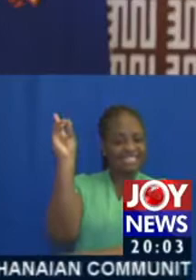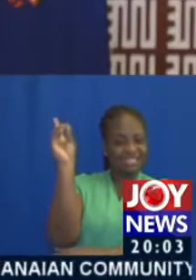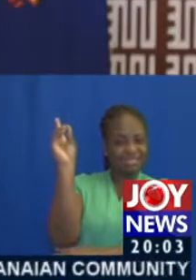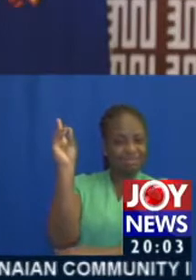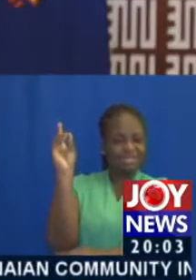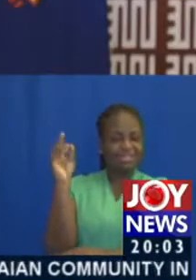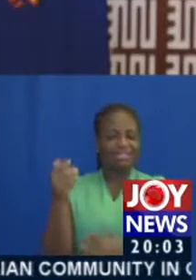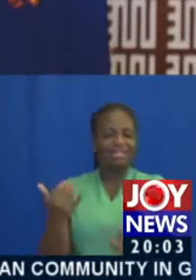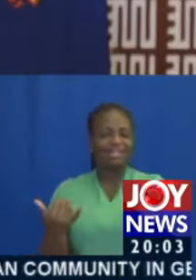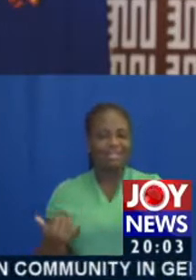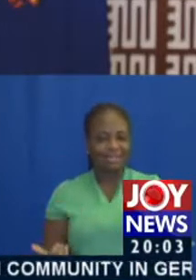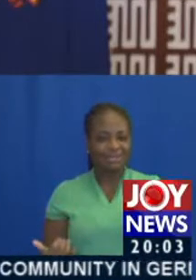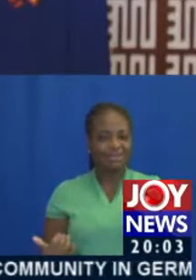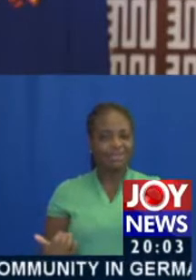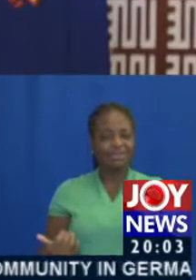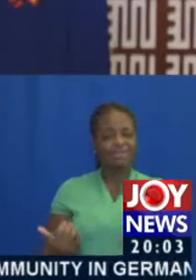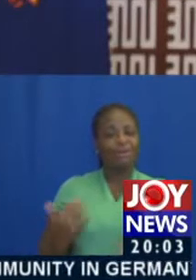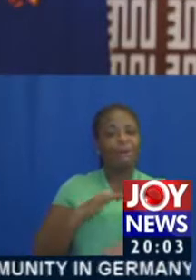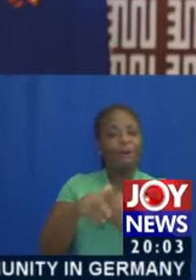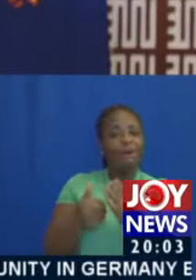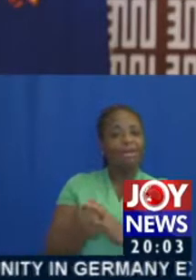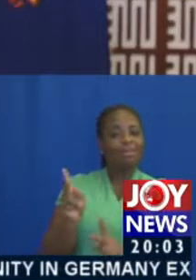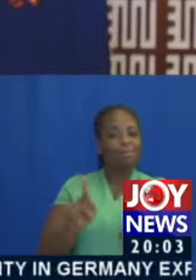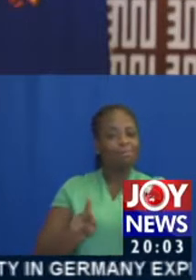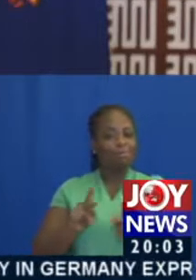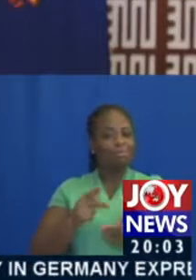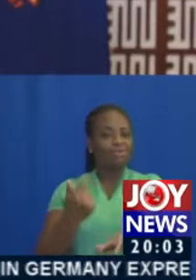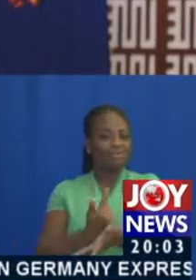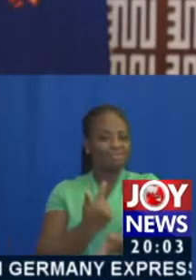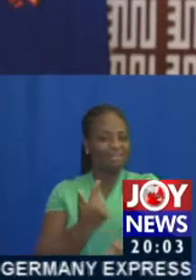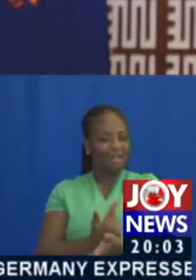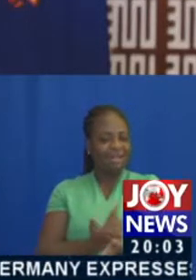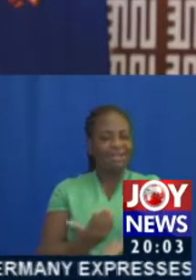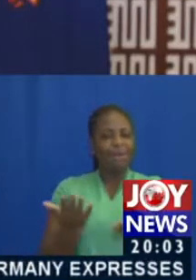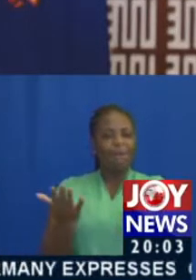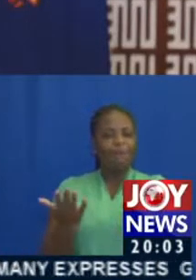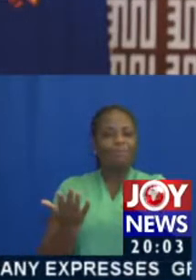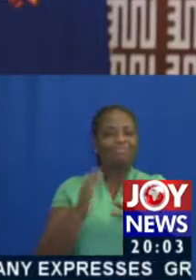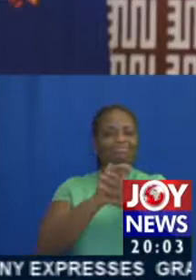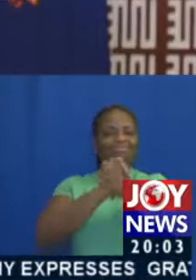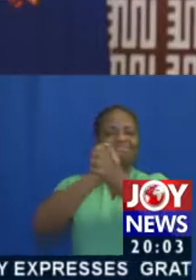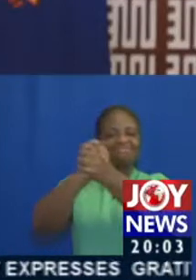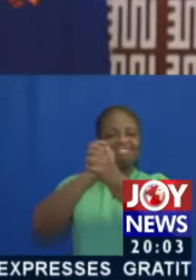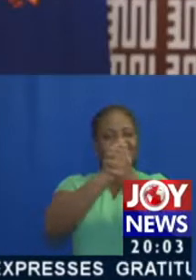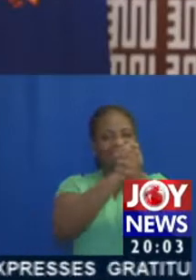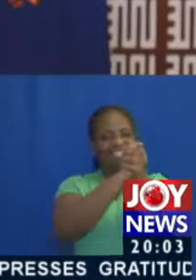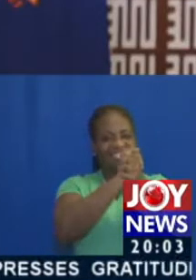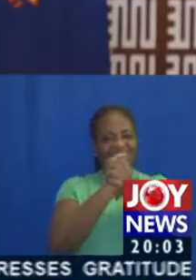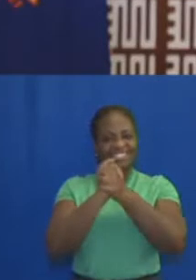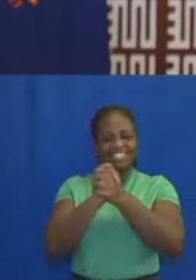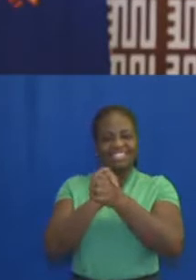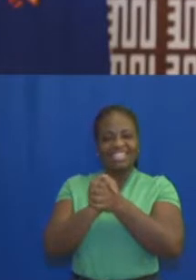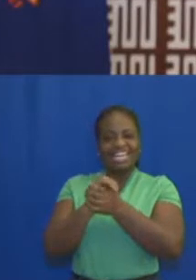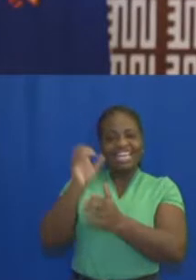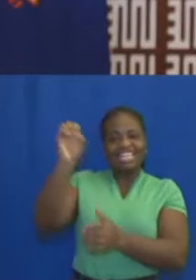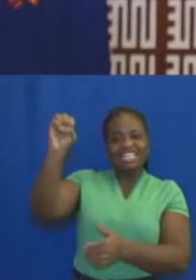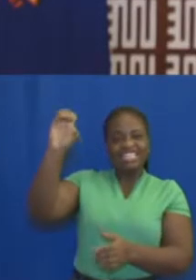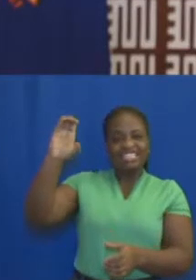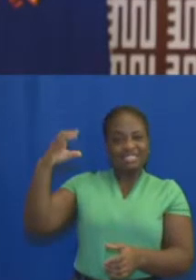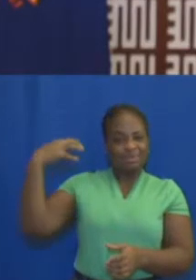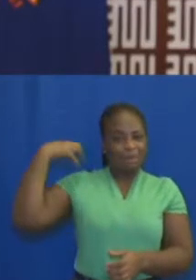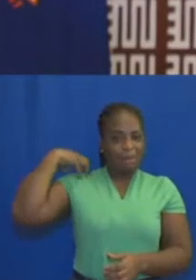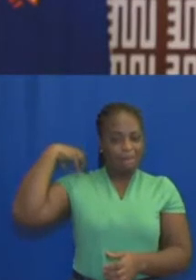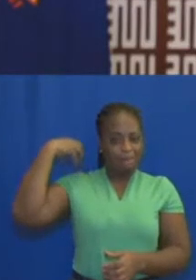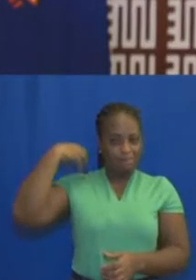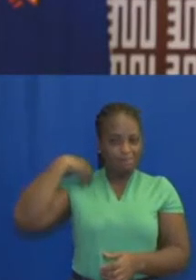On behalf of the people of Ghana, I congratulate warmly the chairperson of the Electoral